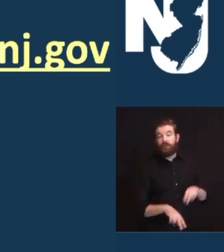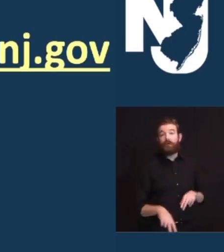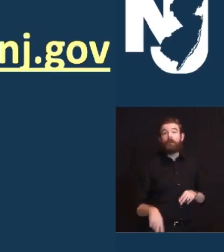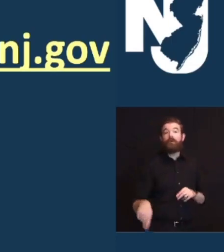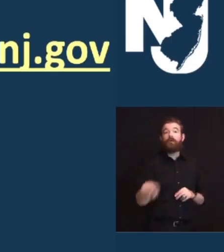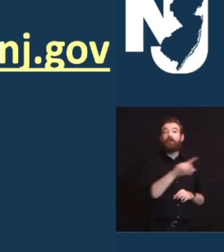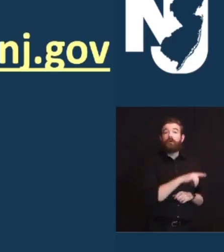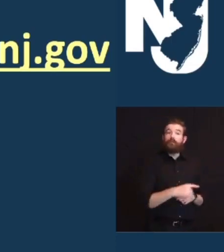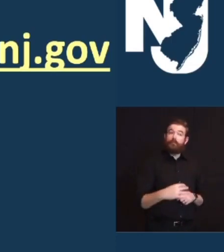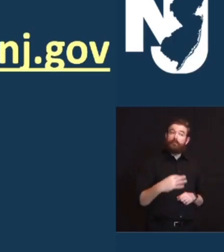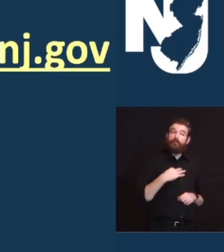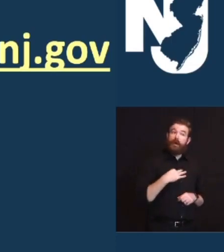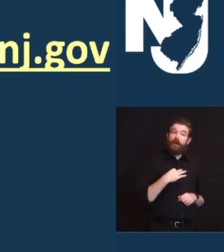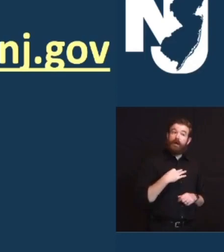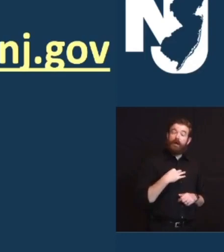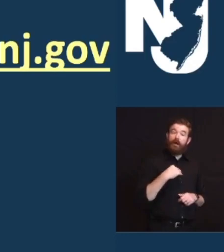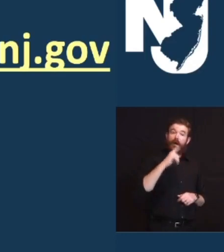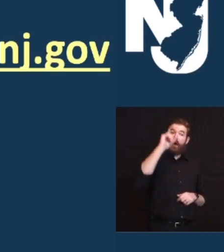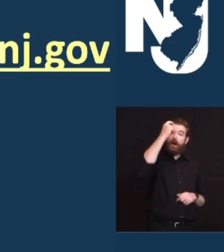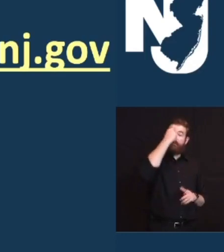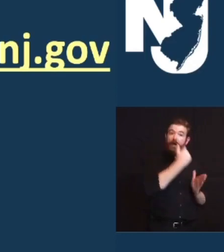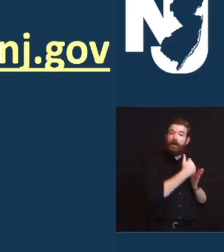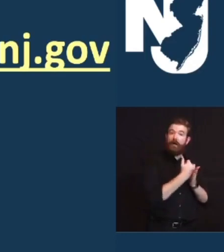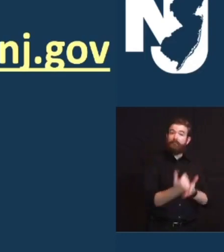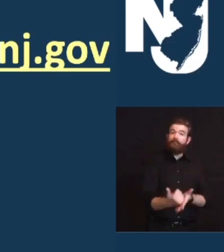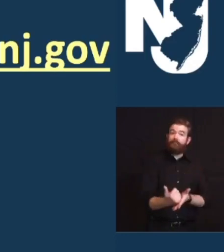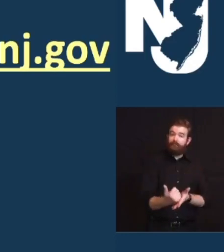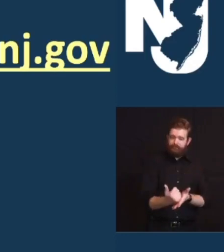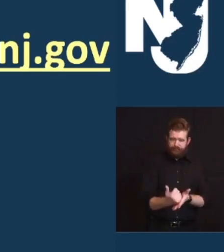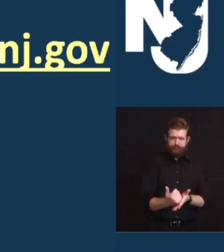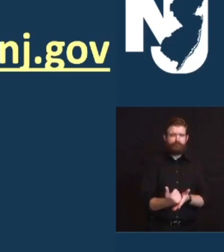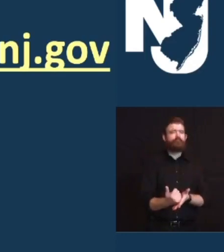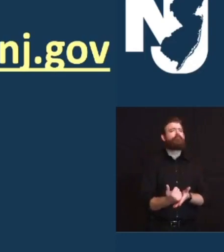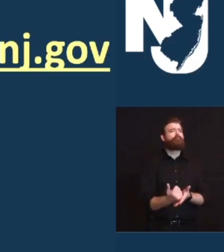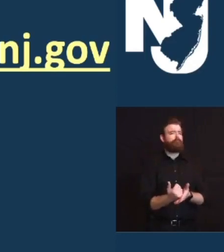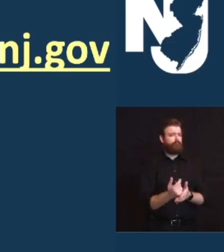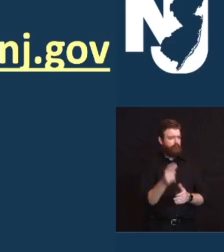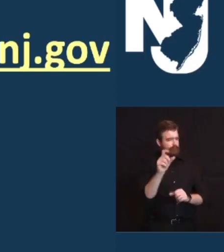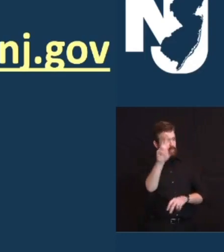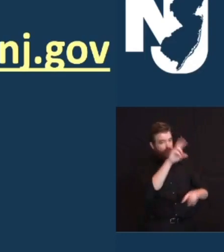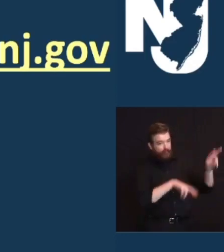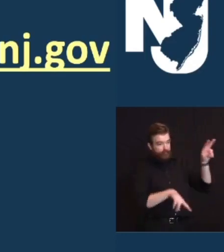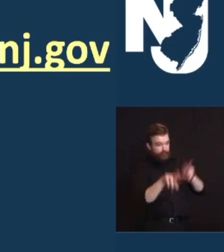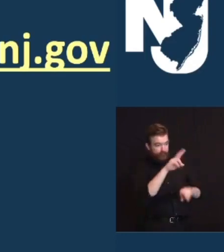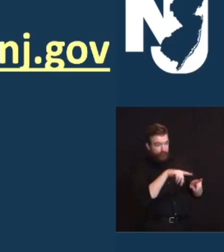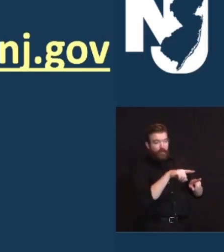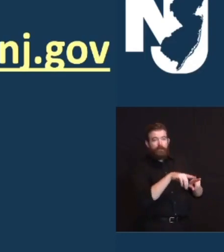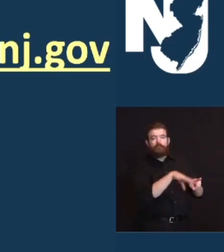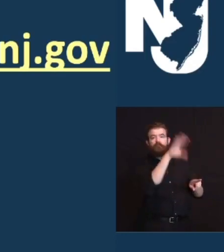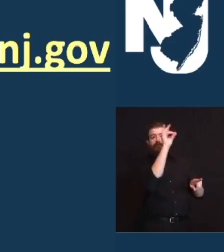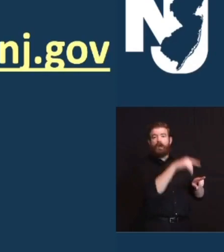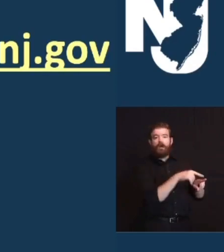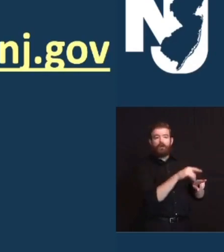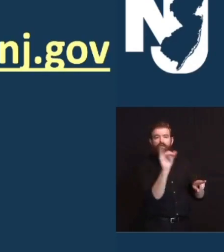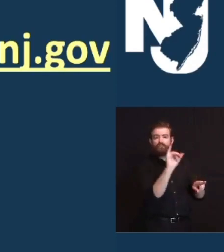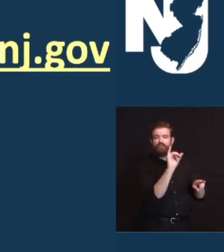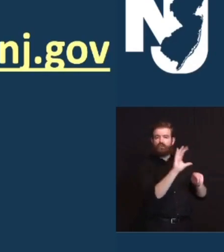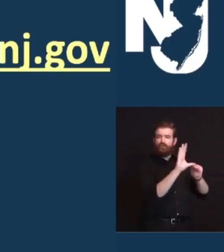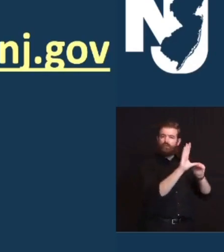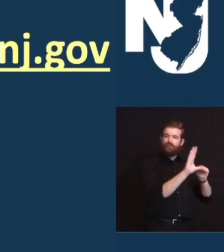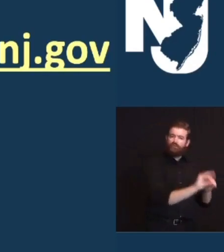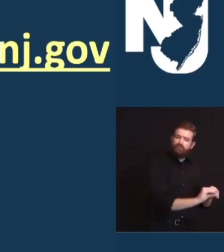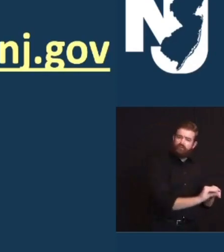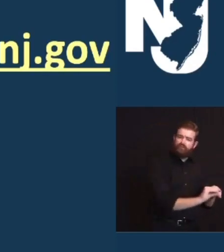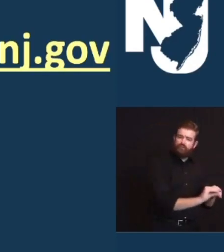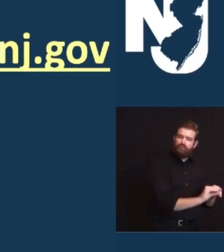tax credits will find the lowest net premiums since the passage of the Affordable Care Act more than a decade ago. For these